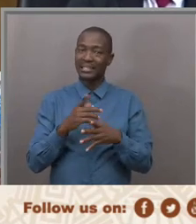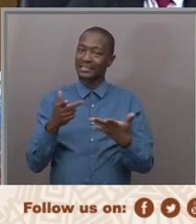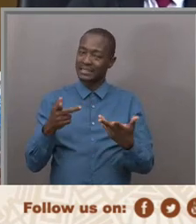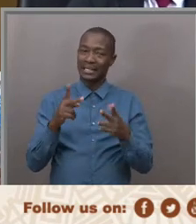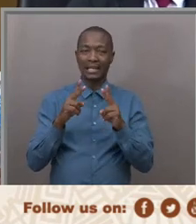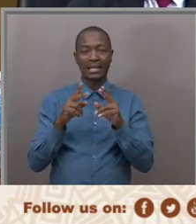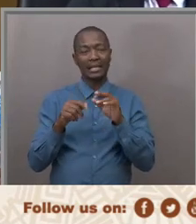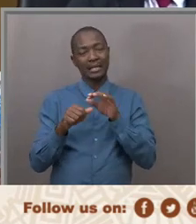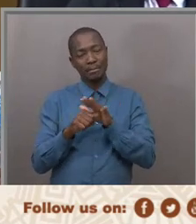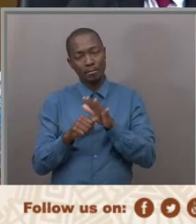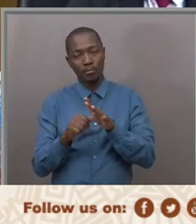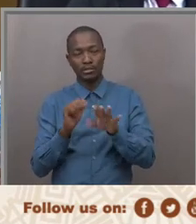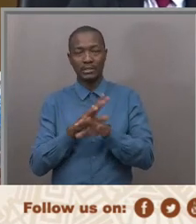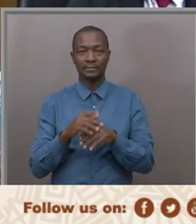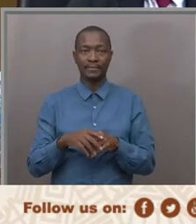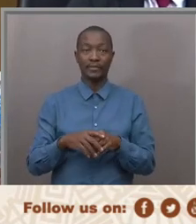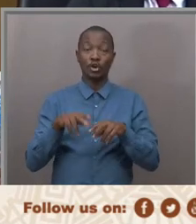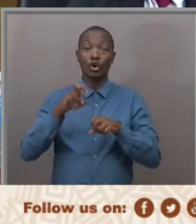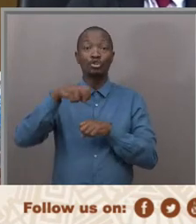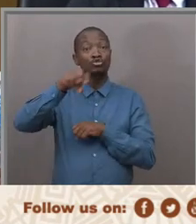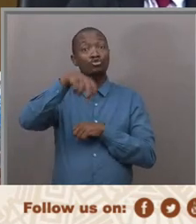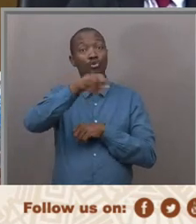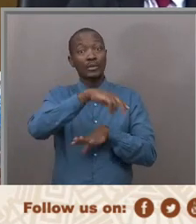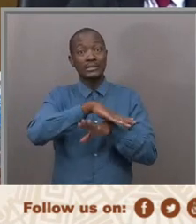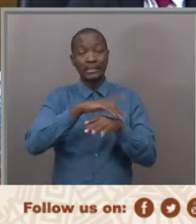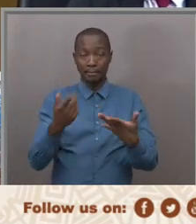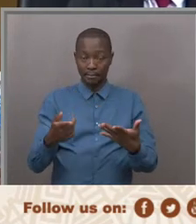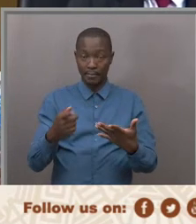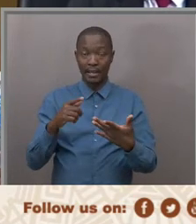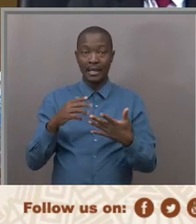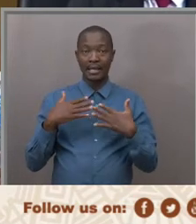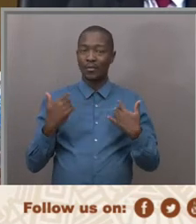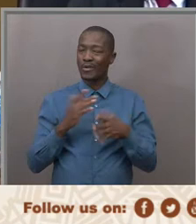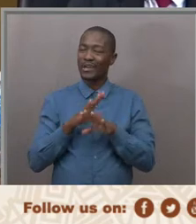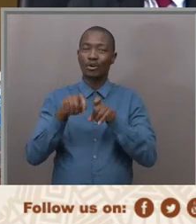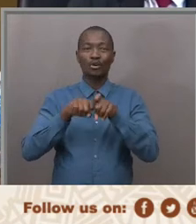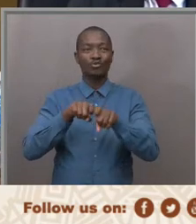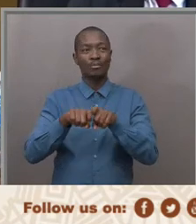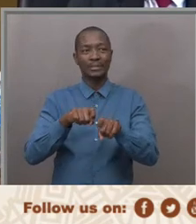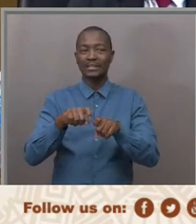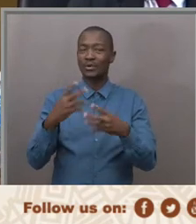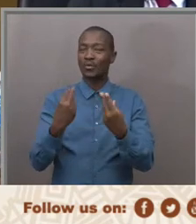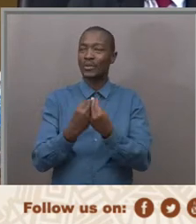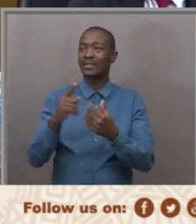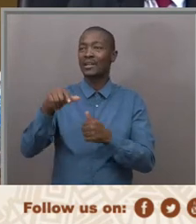sector. Tourism and hospitality, and again, we are not competing with those